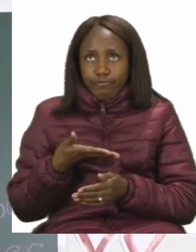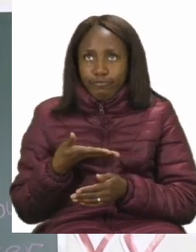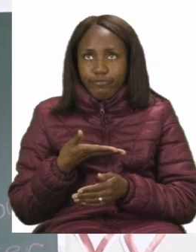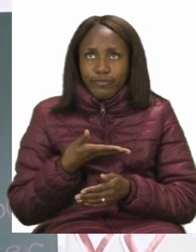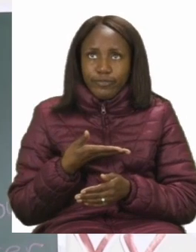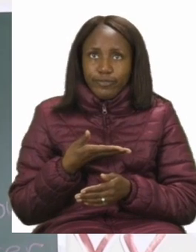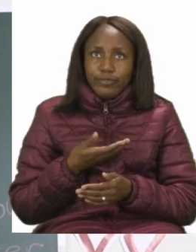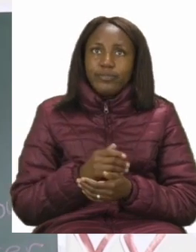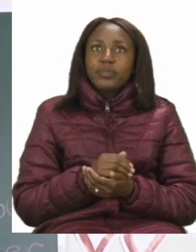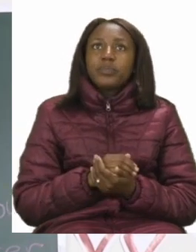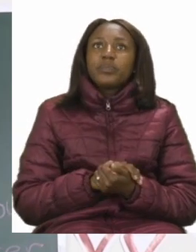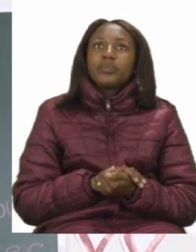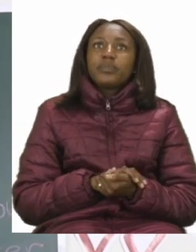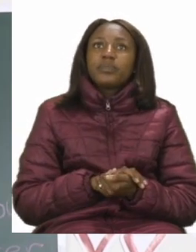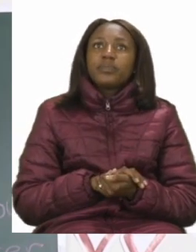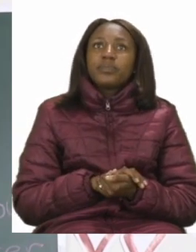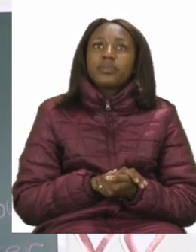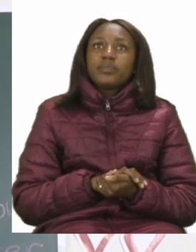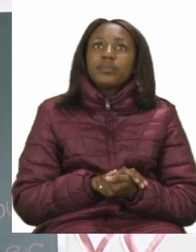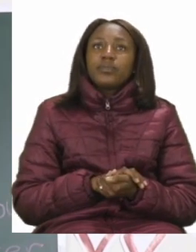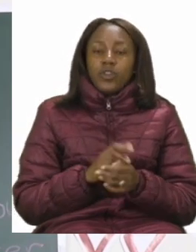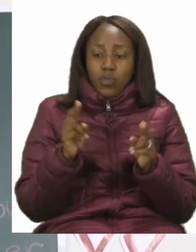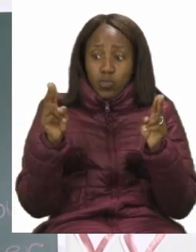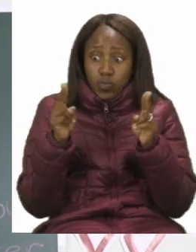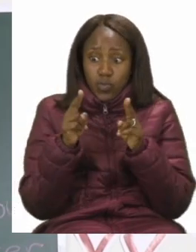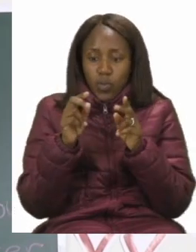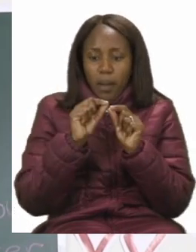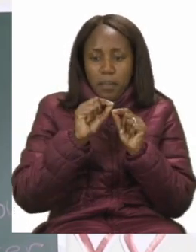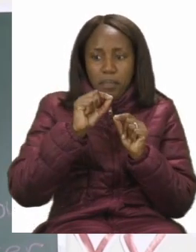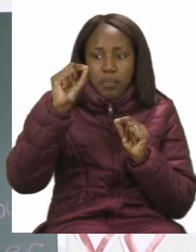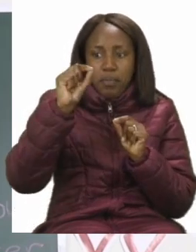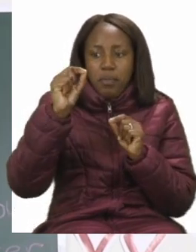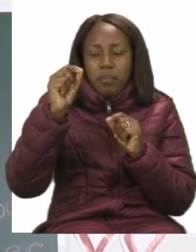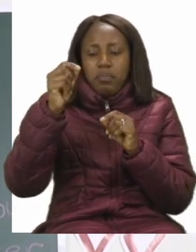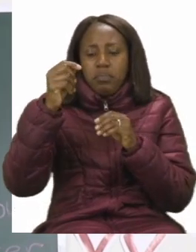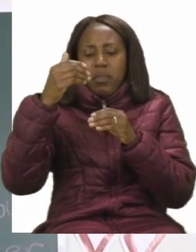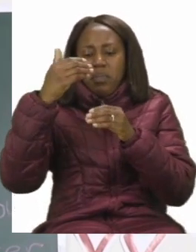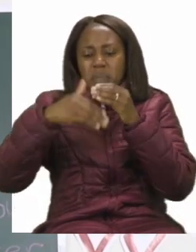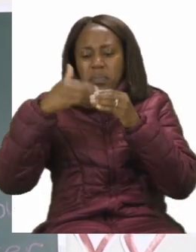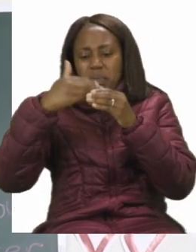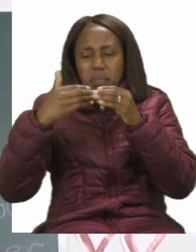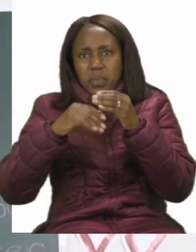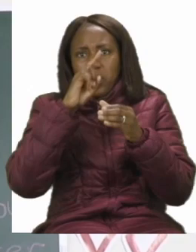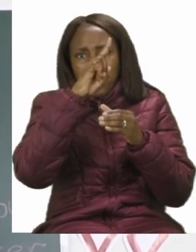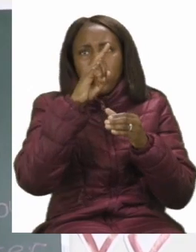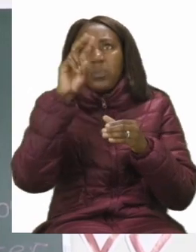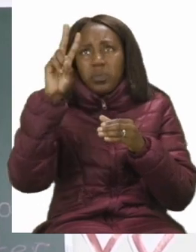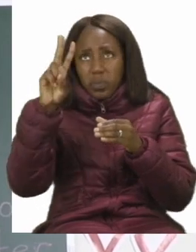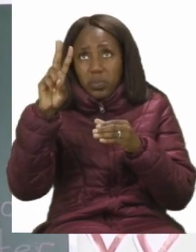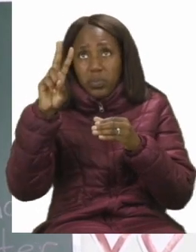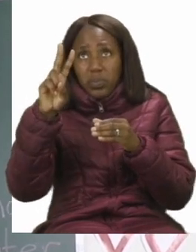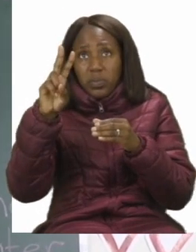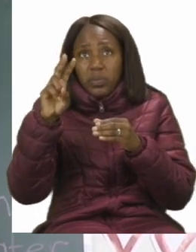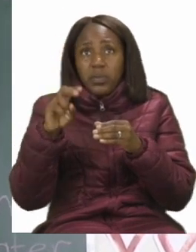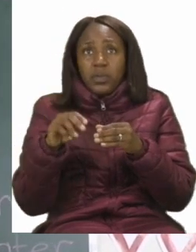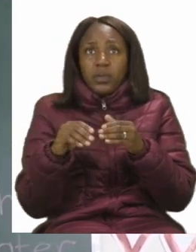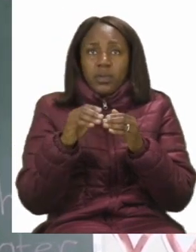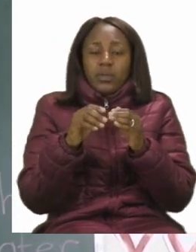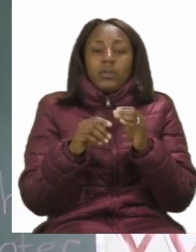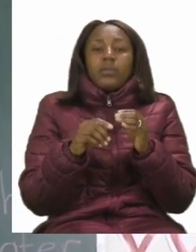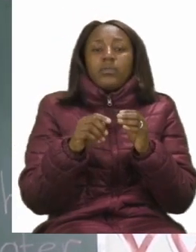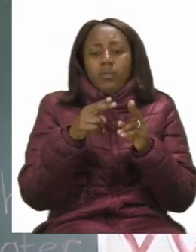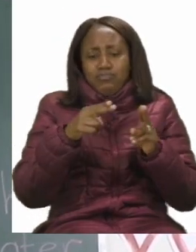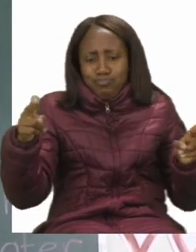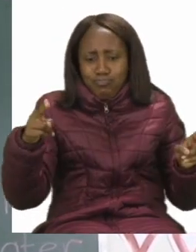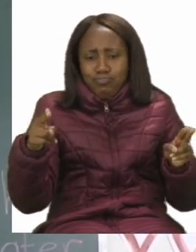1:30 looks like. Your short hand is somewhere in between 1 and 2, and your long hand